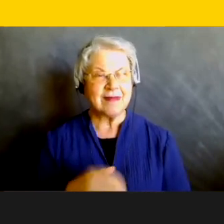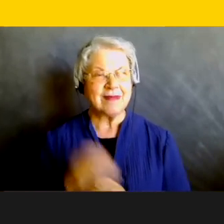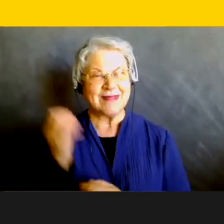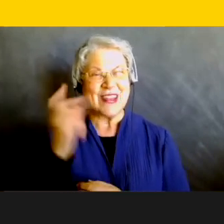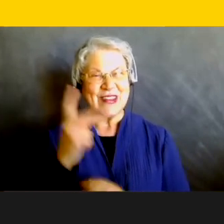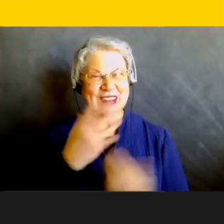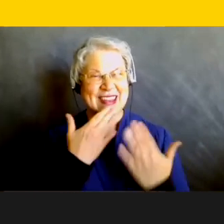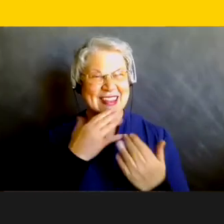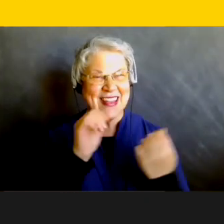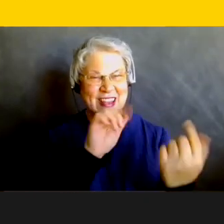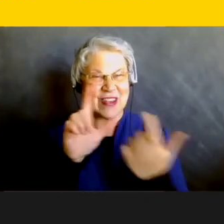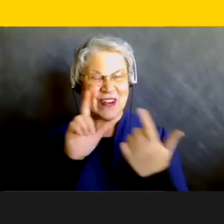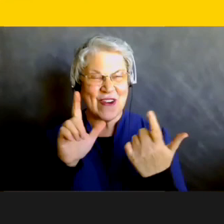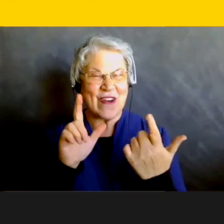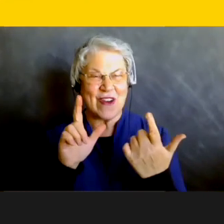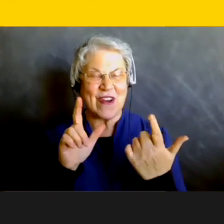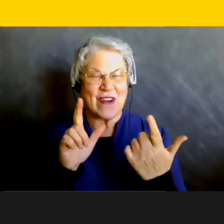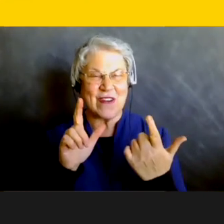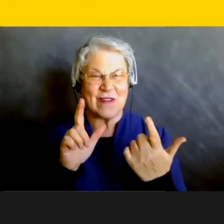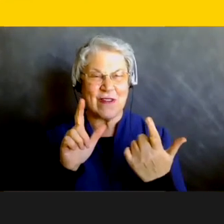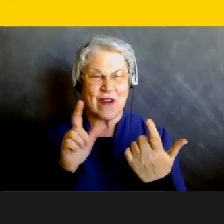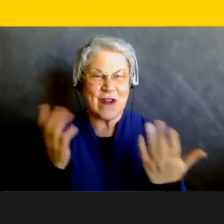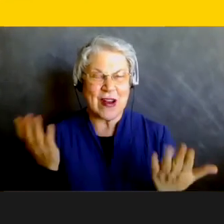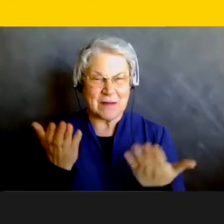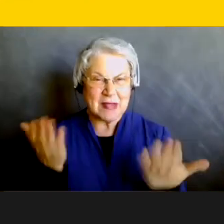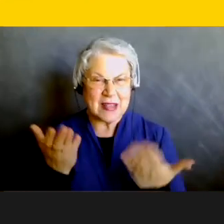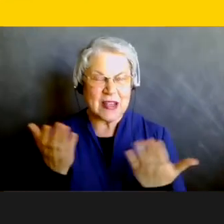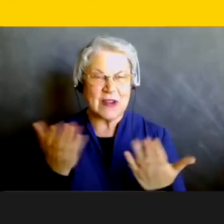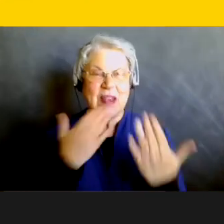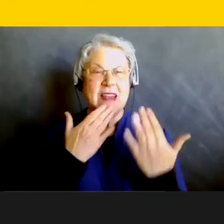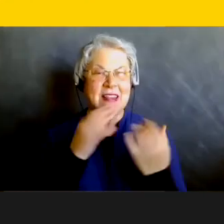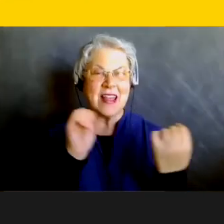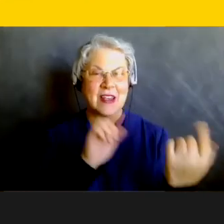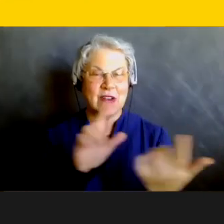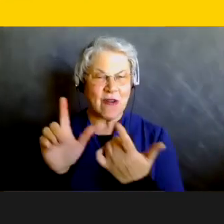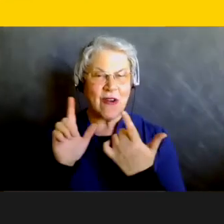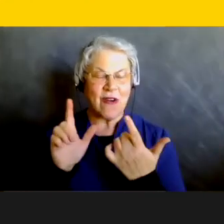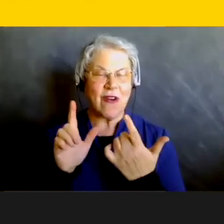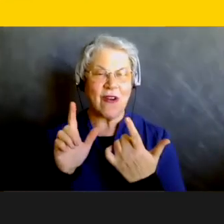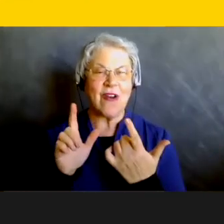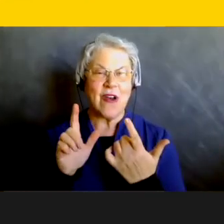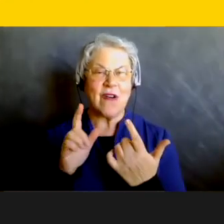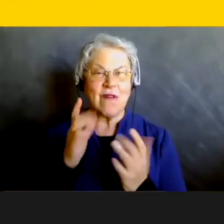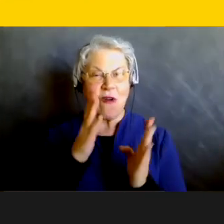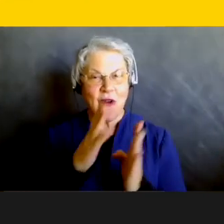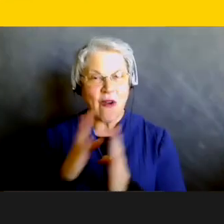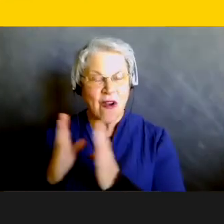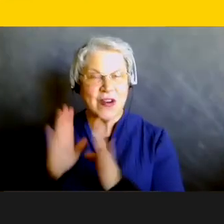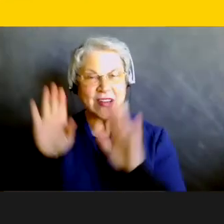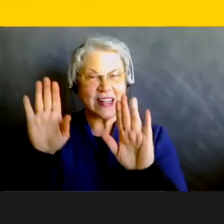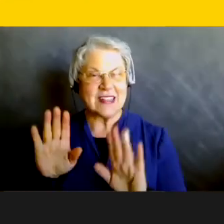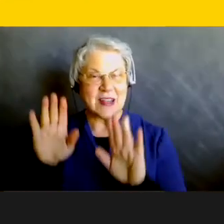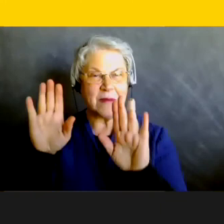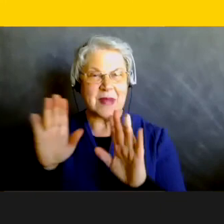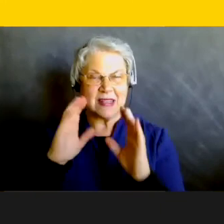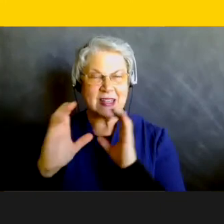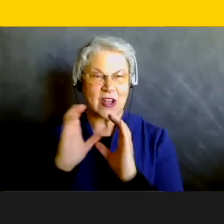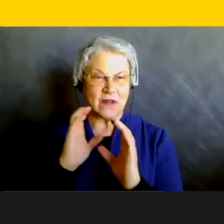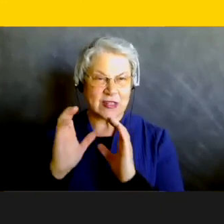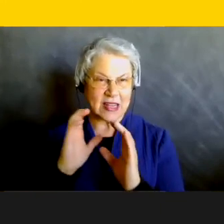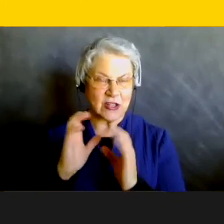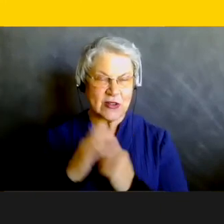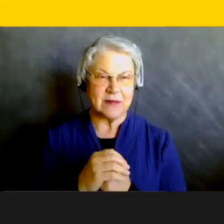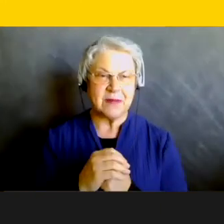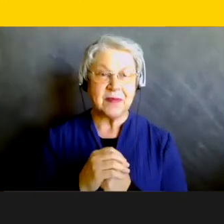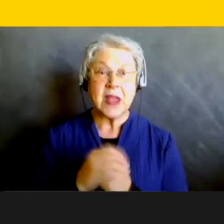Okay, thank you guys so much for being here, and thank everyone for organizing this amazing conversation.